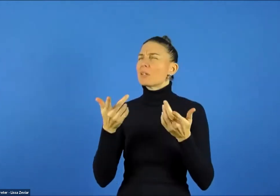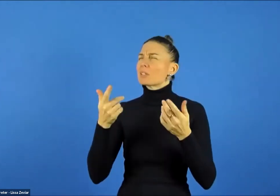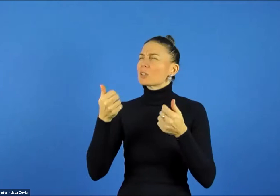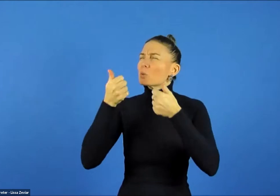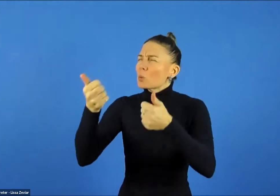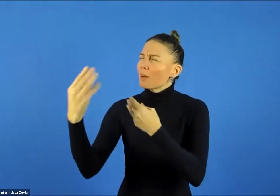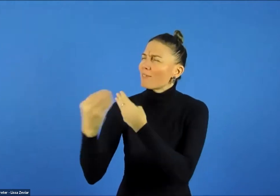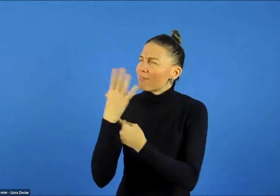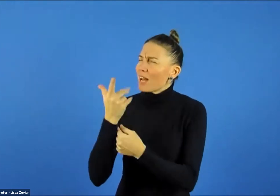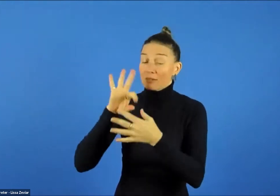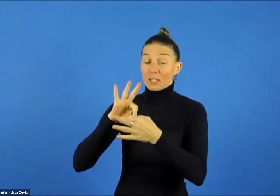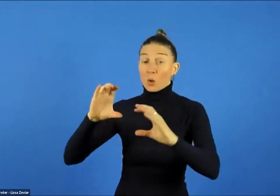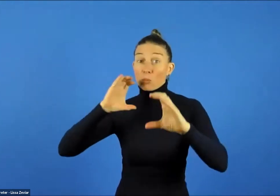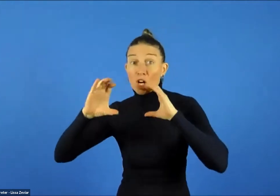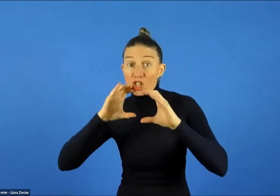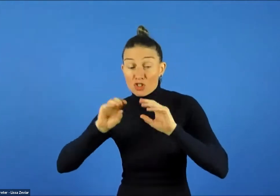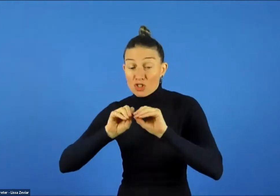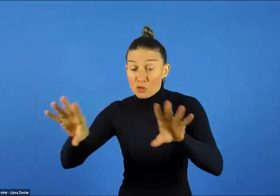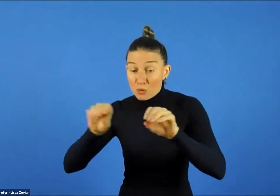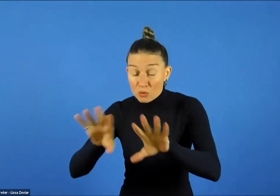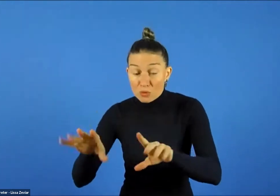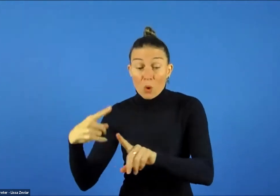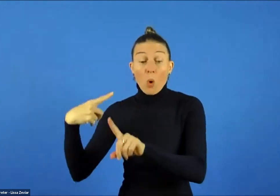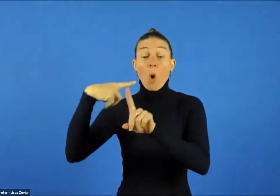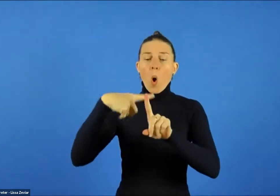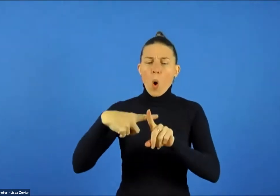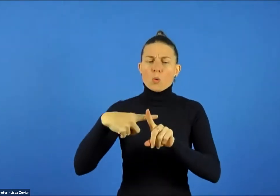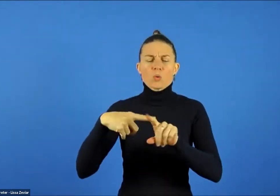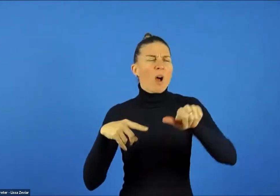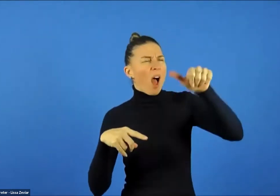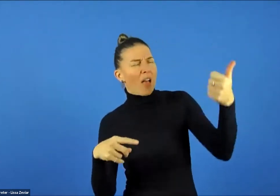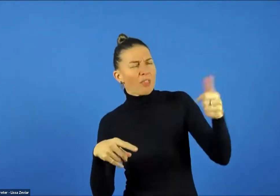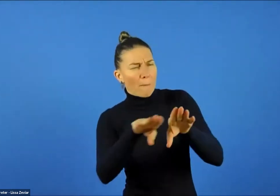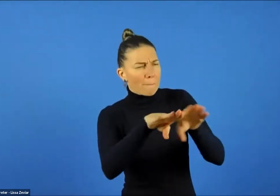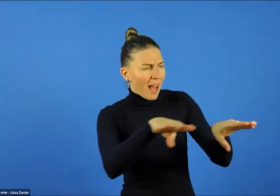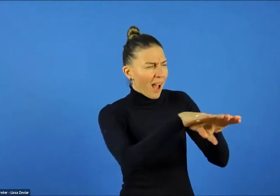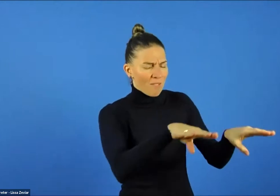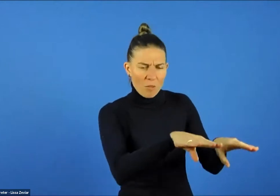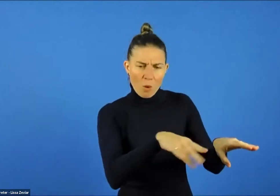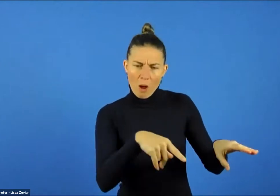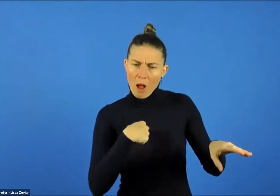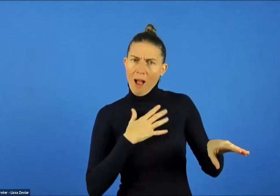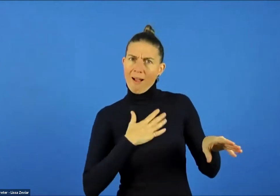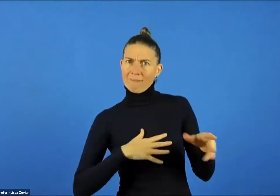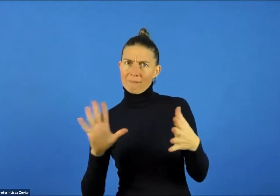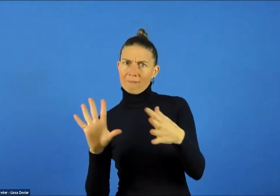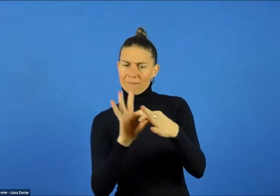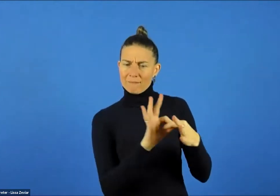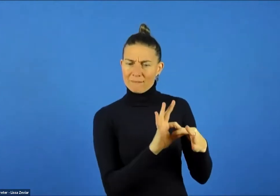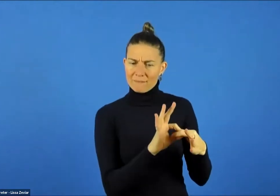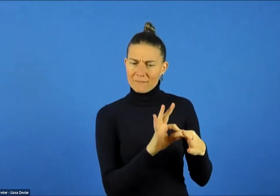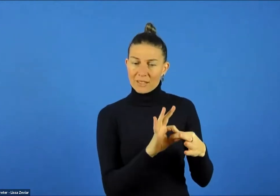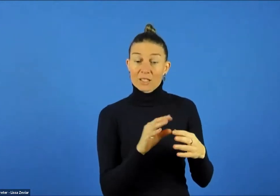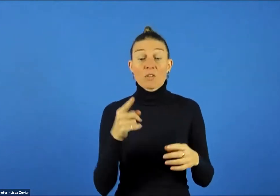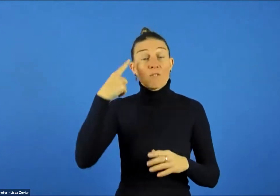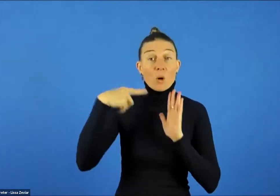communications and maybe other platforms to link, because I saw visually, I can use visually in